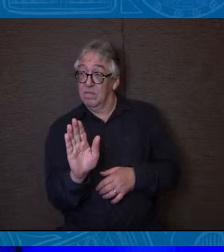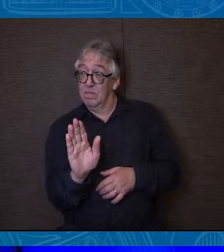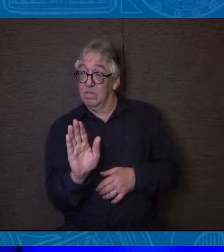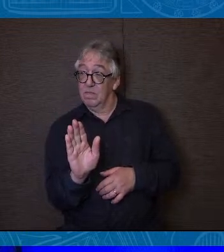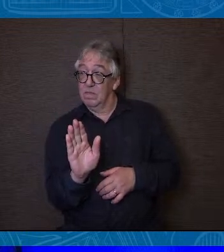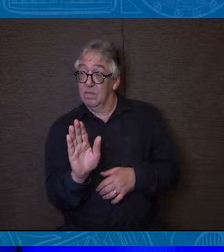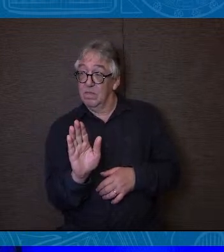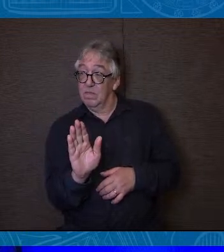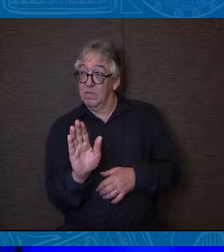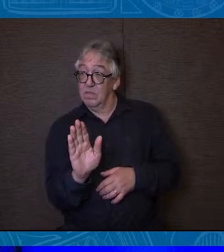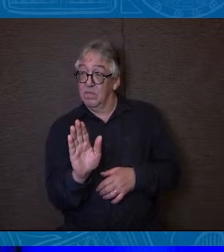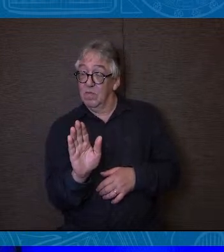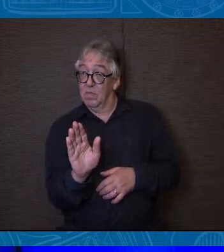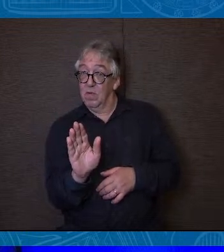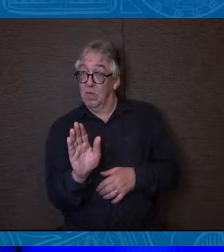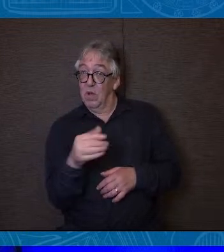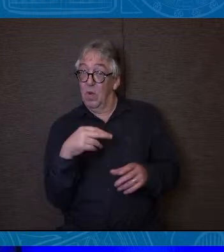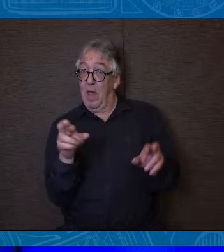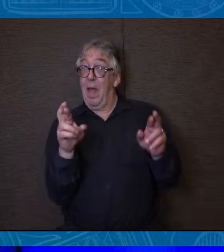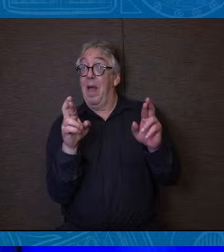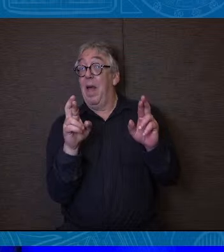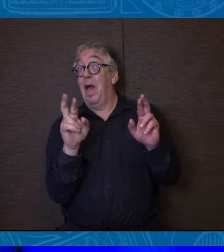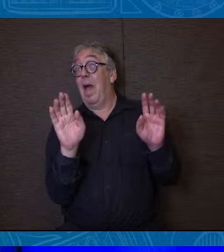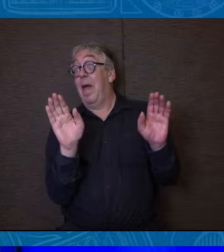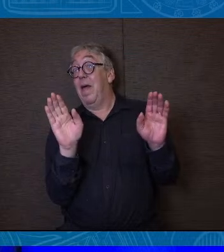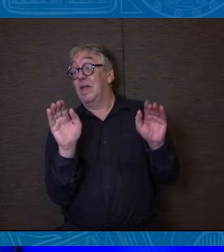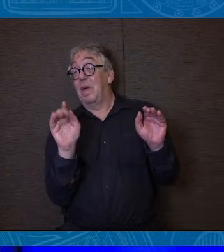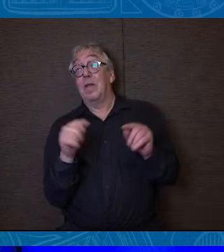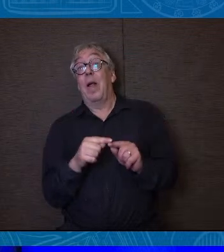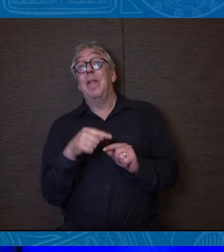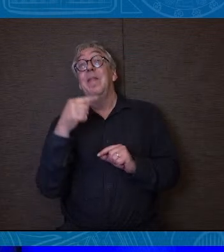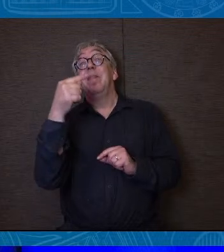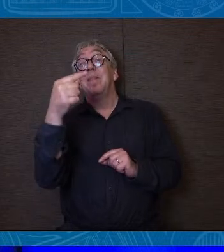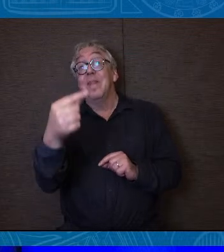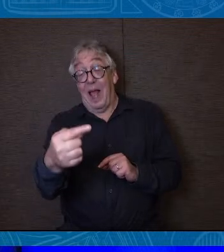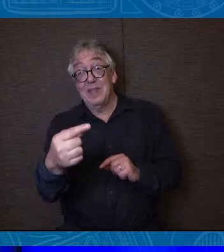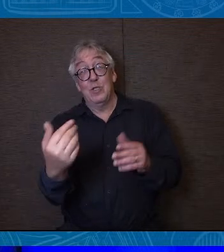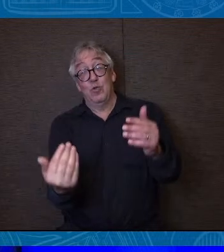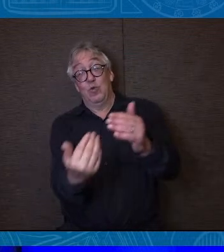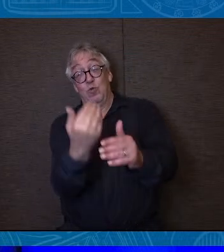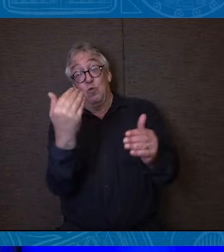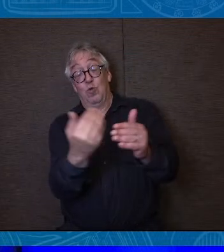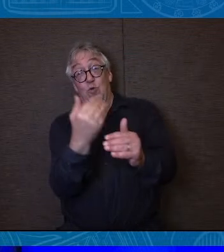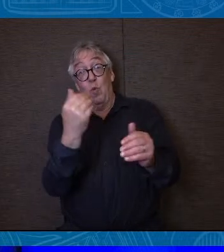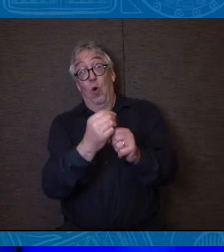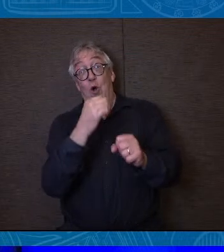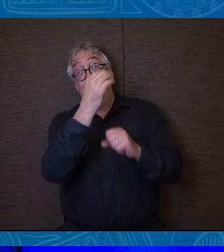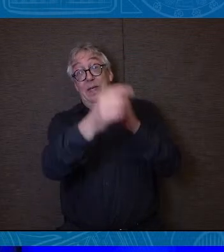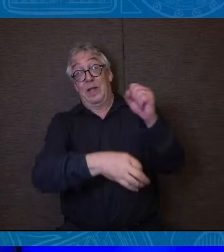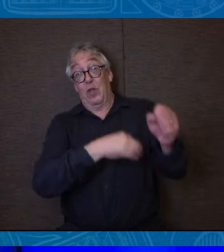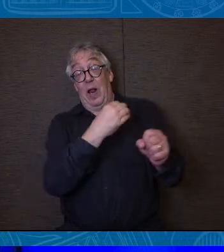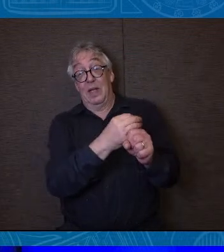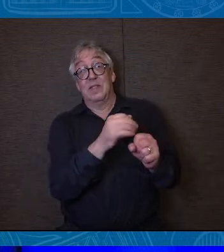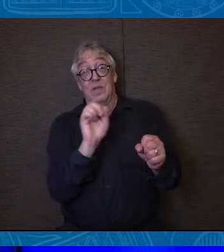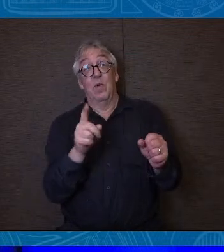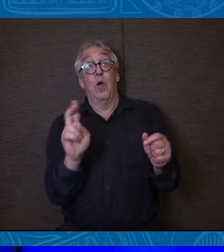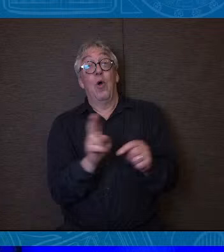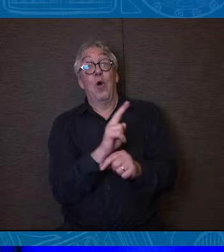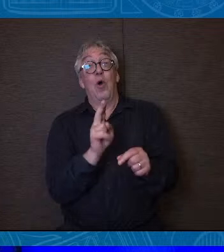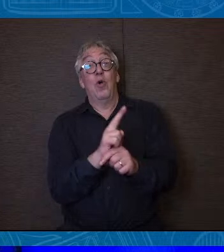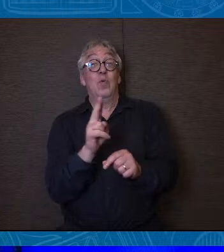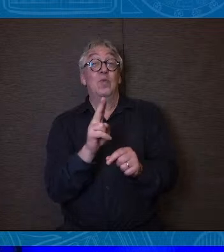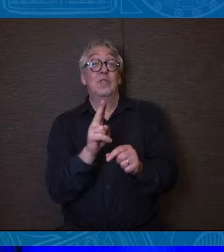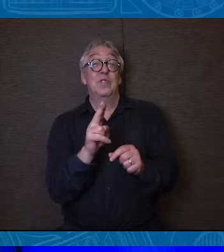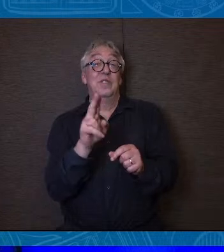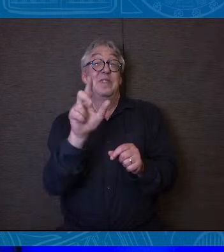solving this in the next generation of satellites, especially using the inter-satellite links and the laser links amongst the satellites as well.